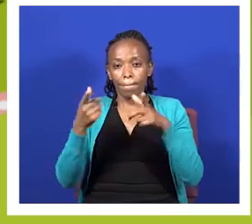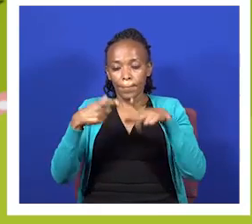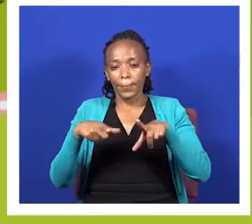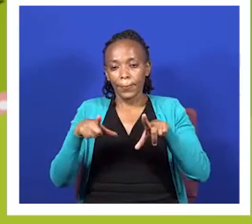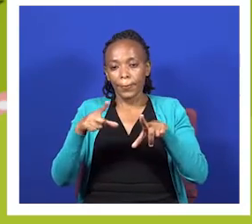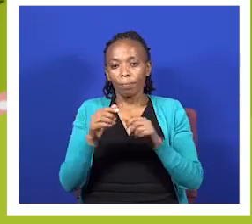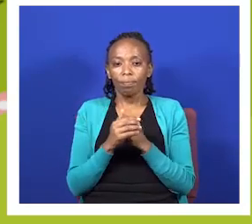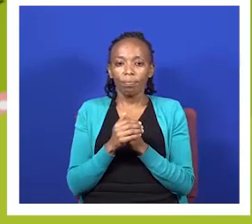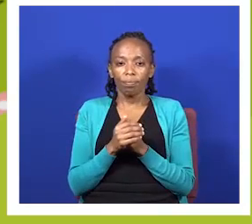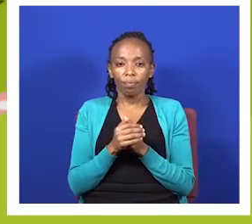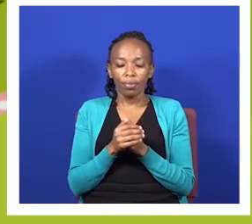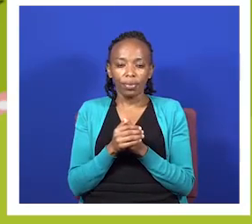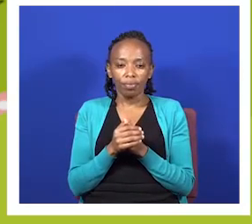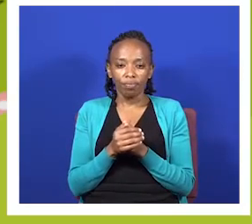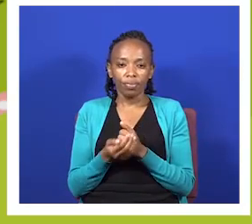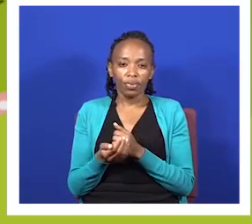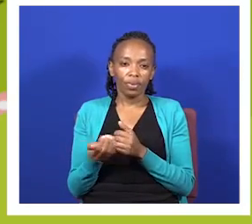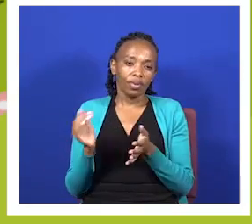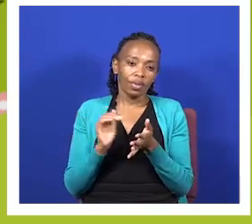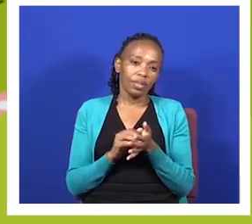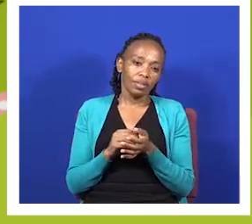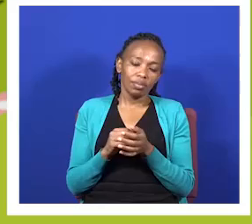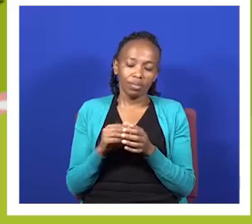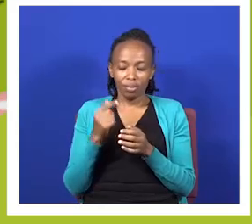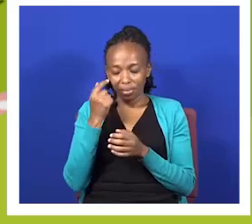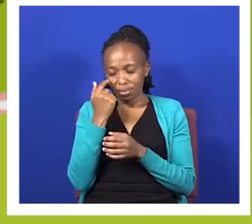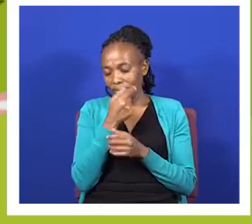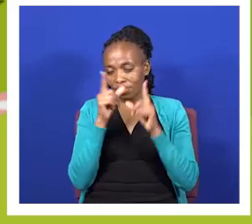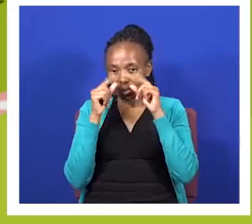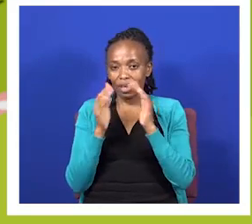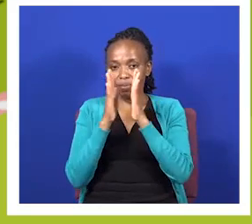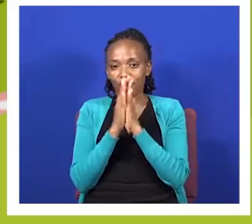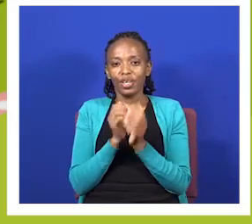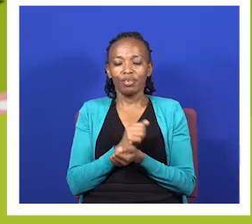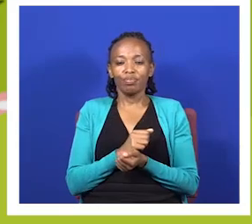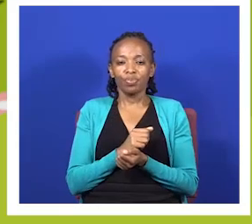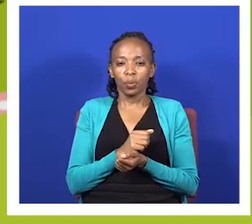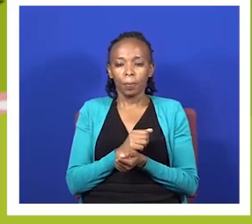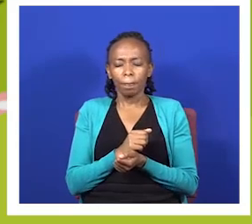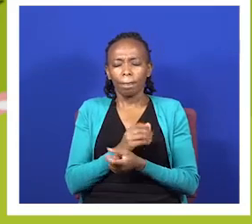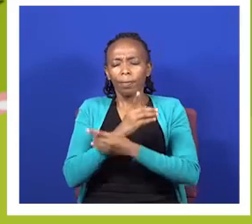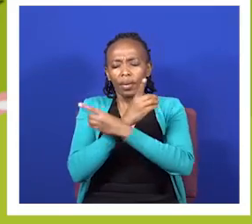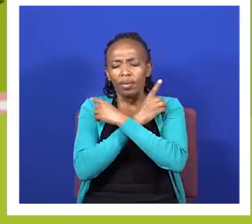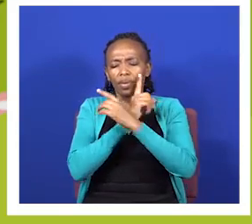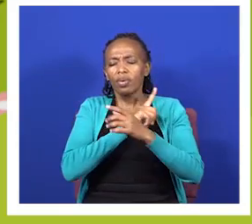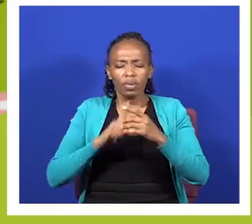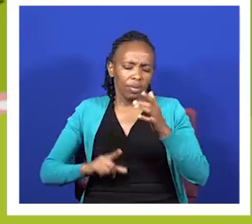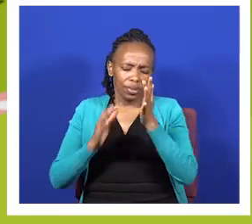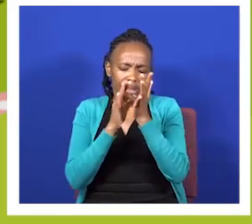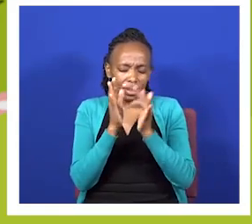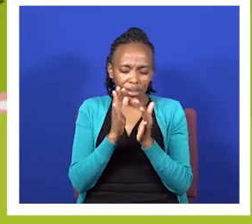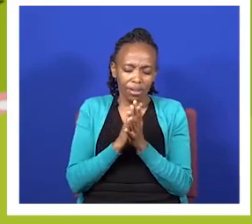Let us put our hands together and again close our eyes. Yes, close your eyes and let's say this prayer. Dear Lord